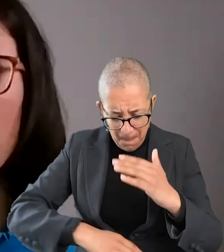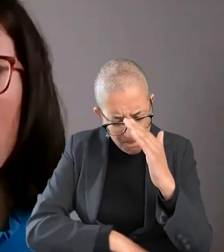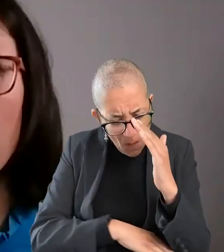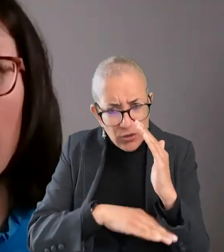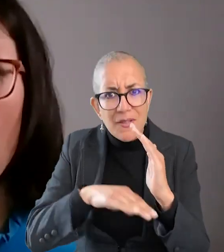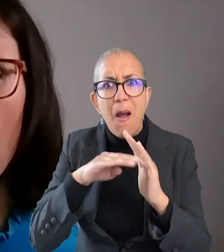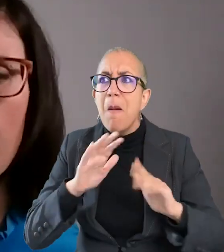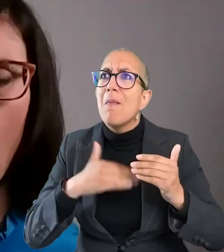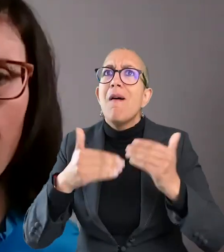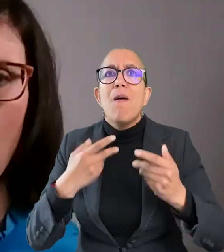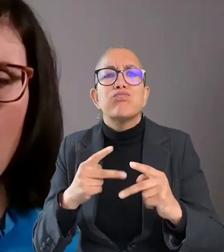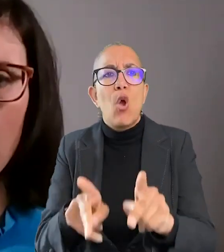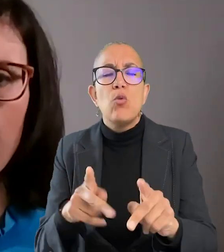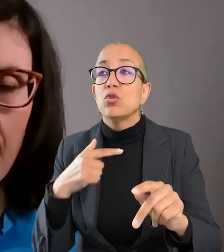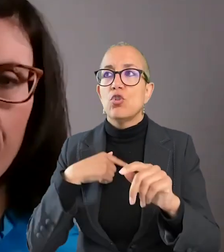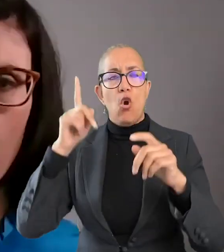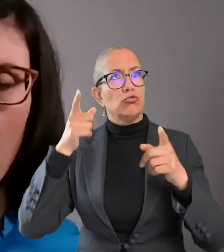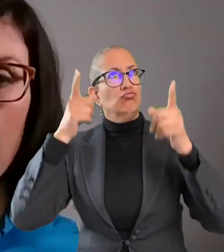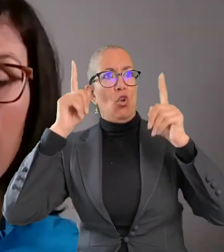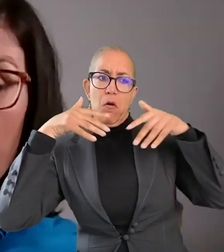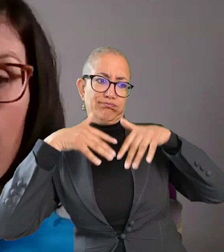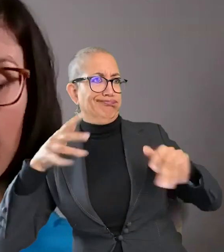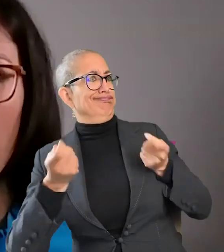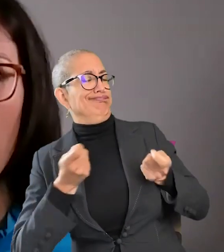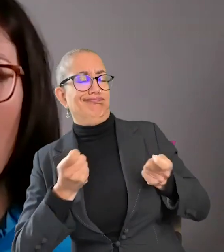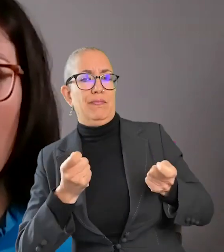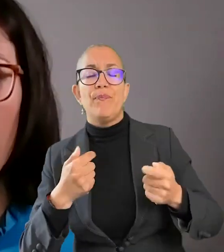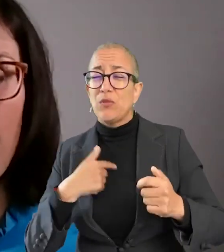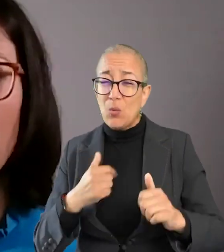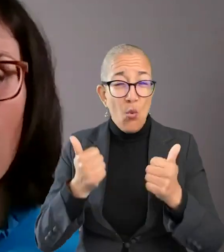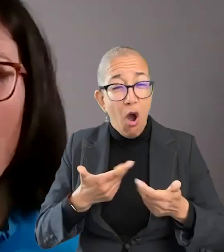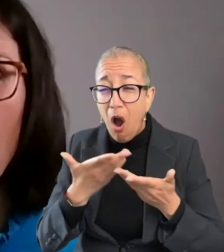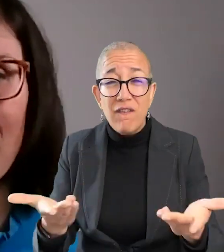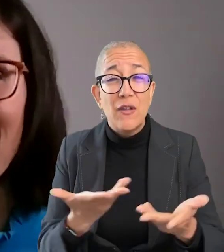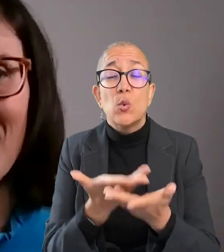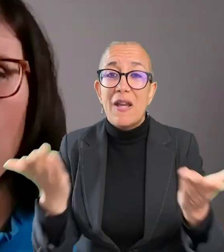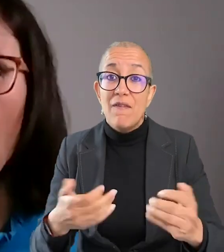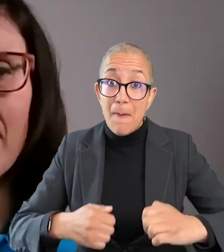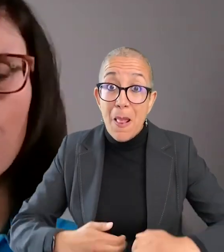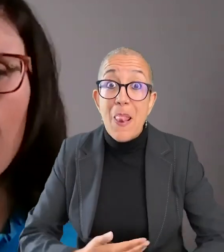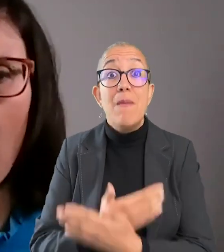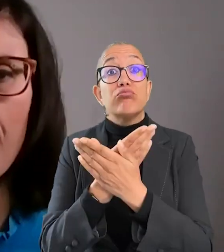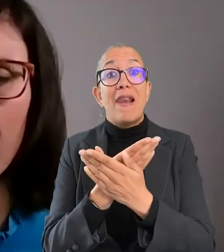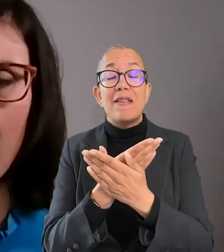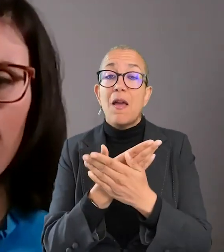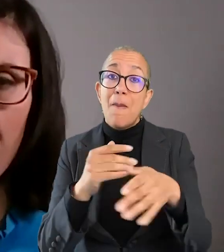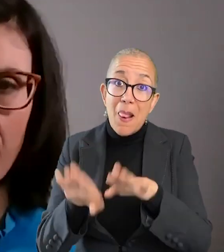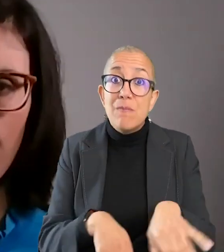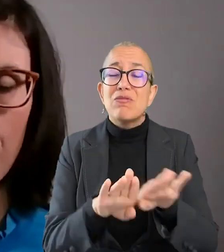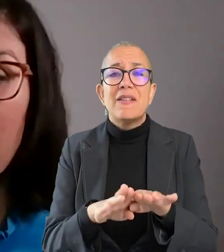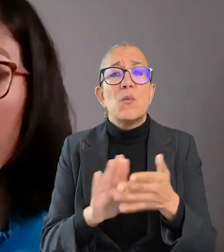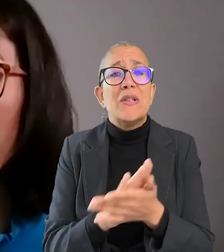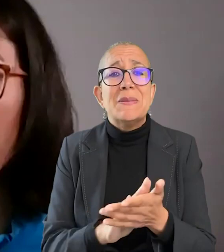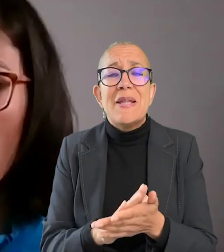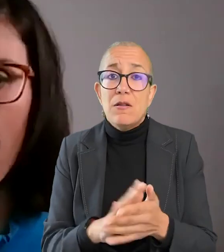We have such an incredible offer to give them. Liberalism, people don't know what it is anymore. We need to revive it for this